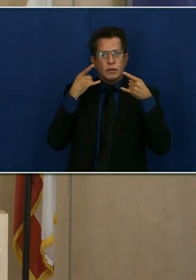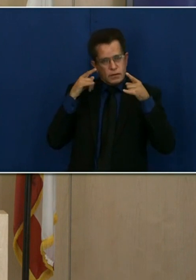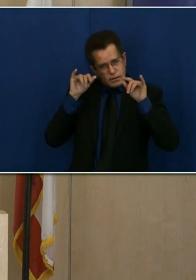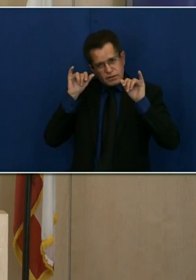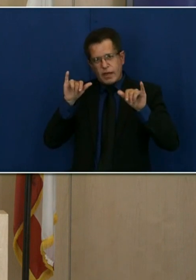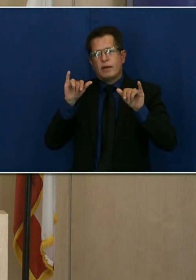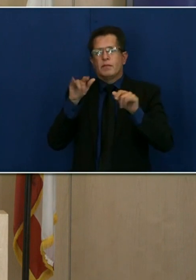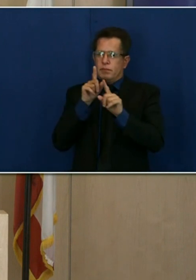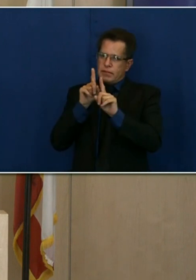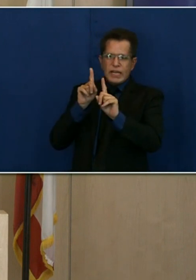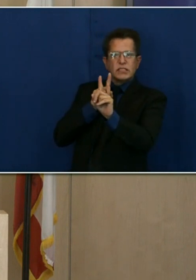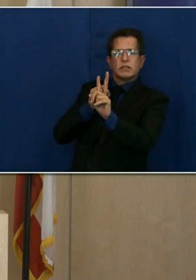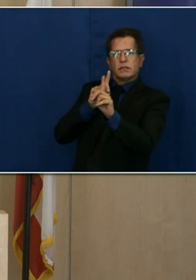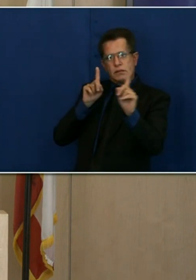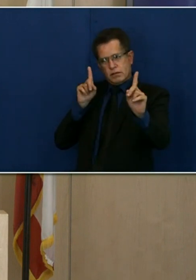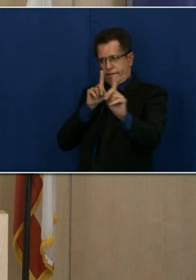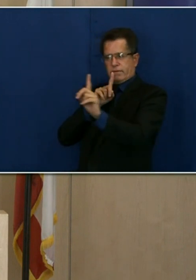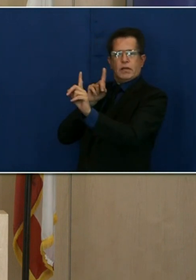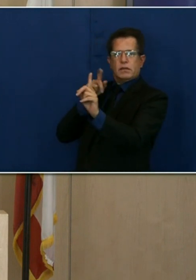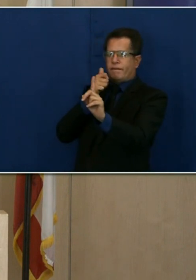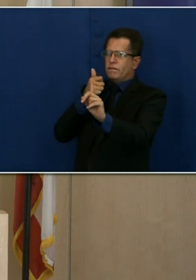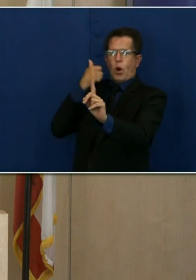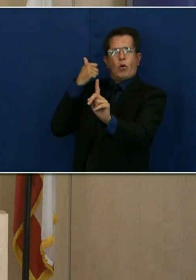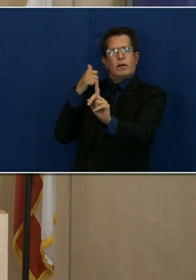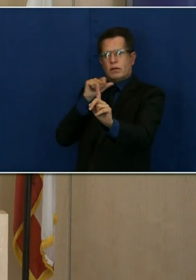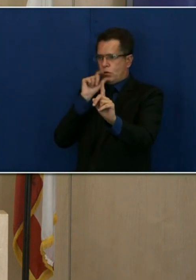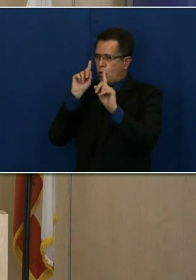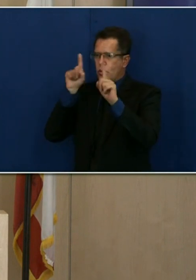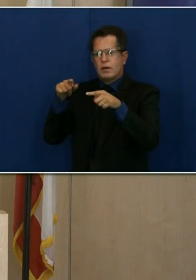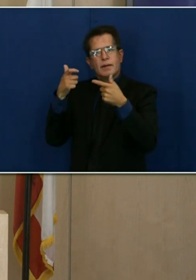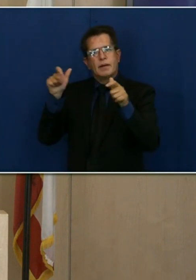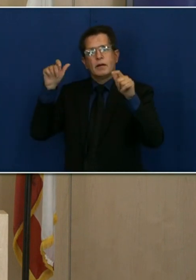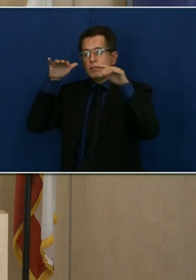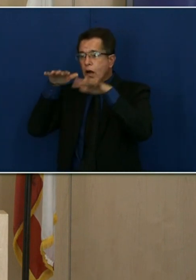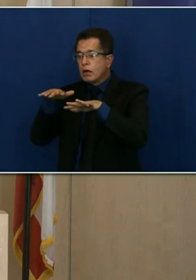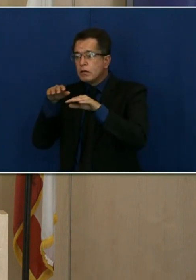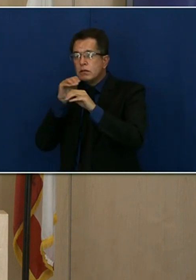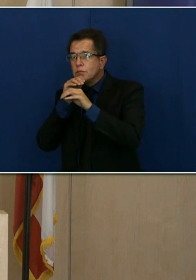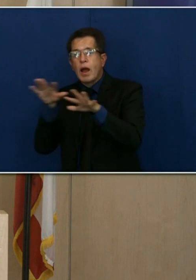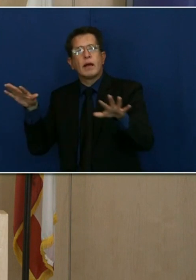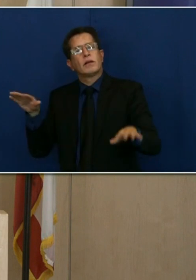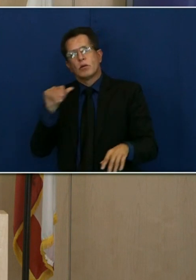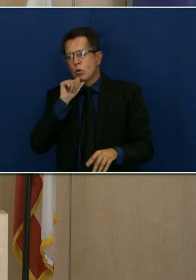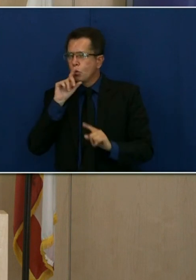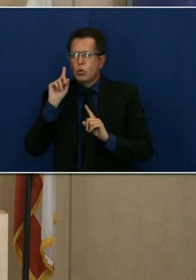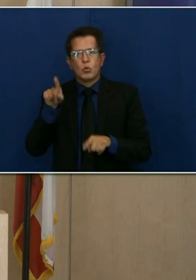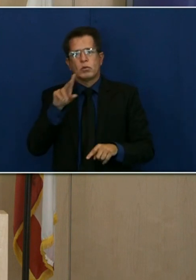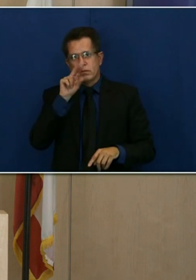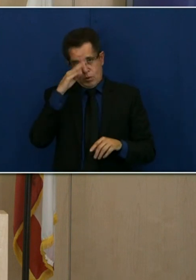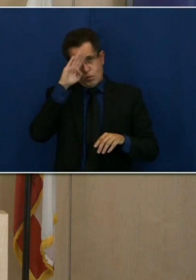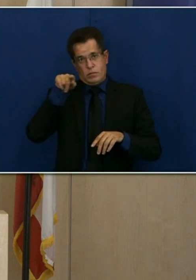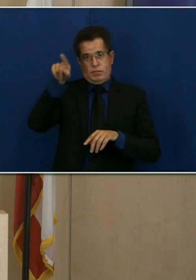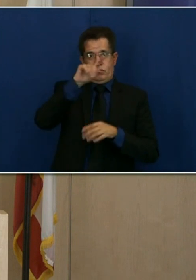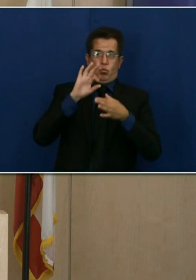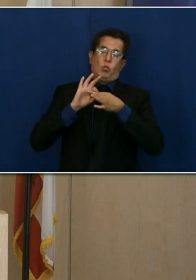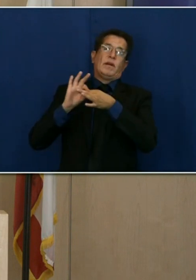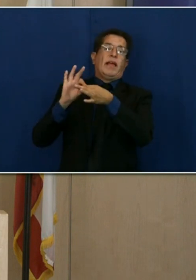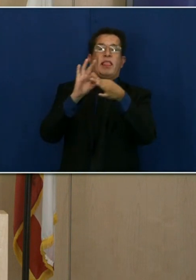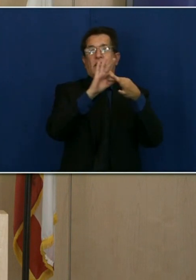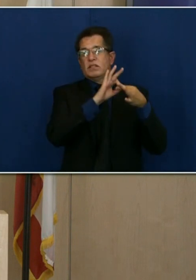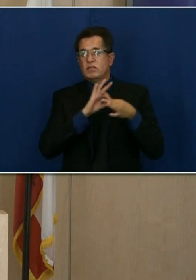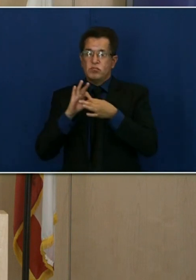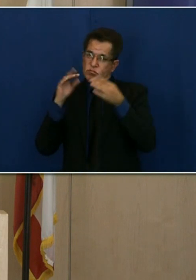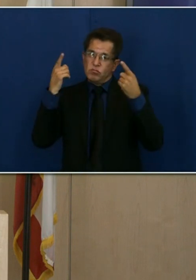maintaining social distancing, and avoiding large gatherings. We certainly hope that we can work together in a cooperative vein throughout San